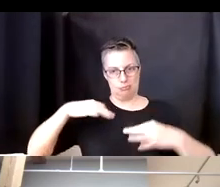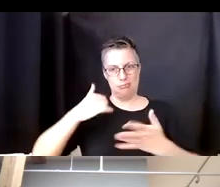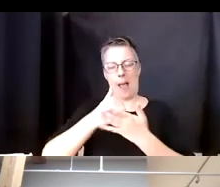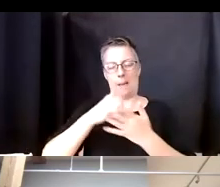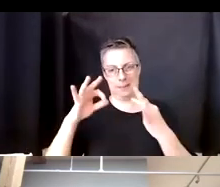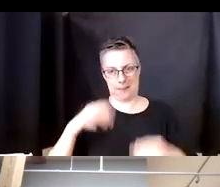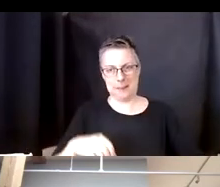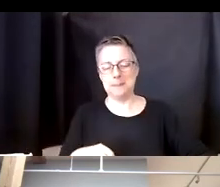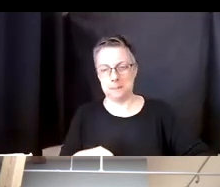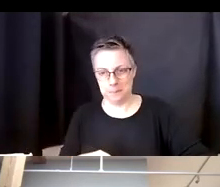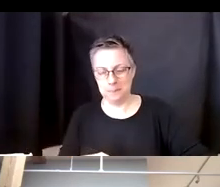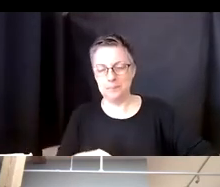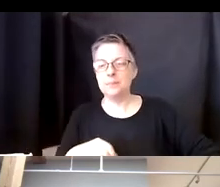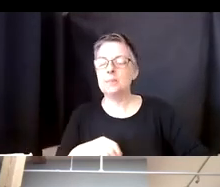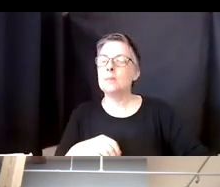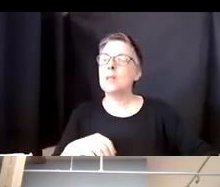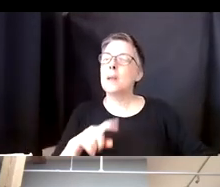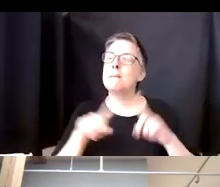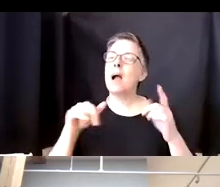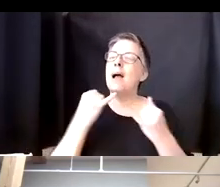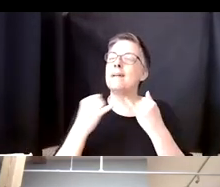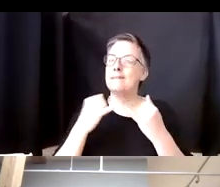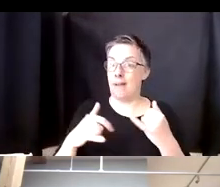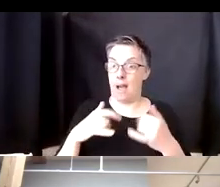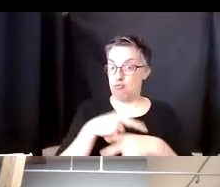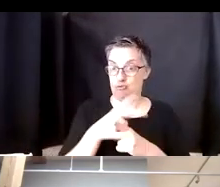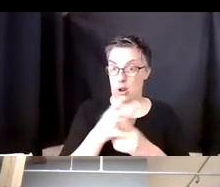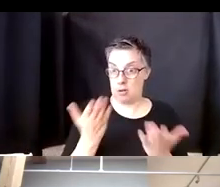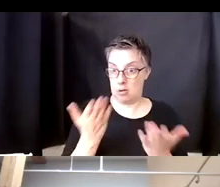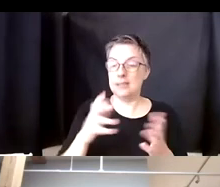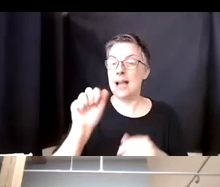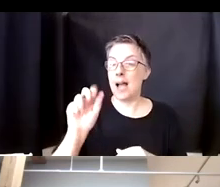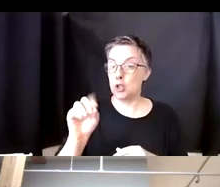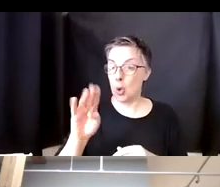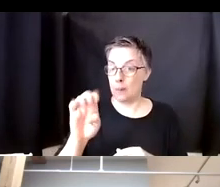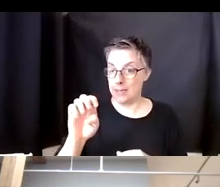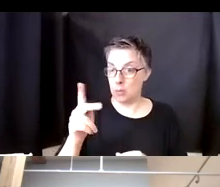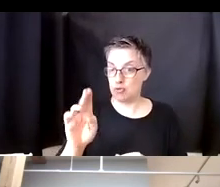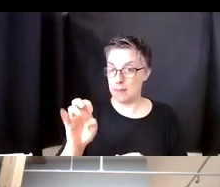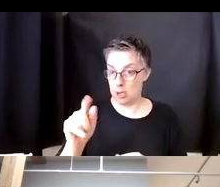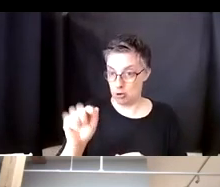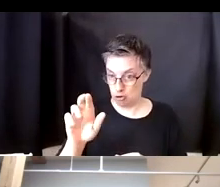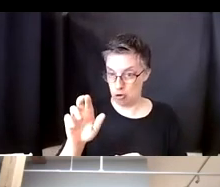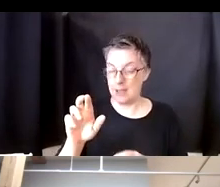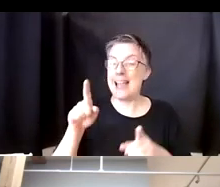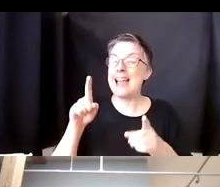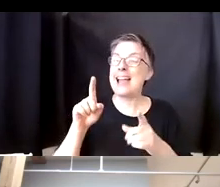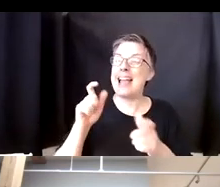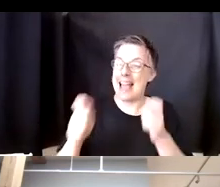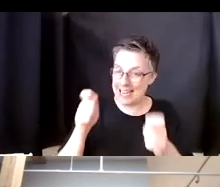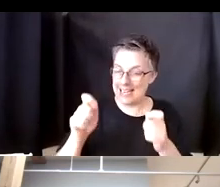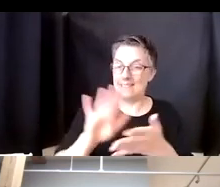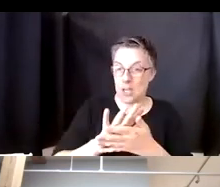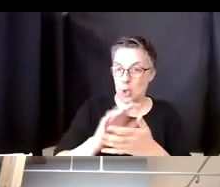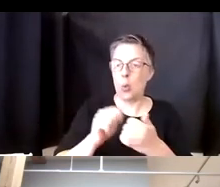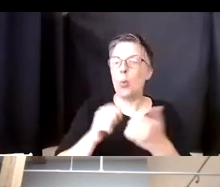through it. But what our final product ended up is an Adobe Premiere edited video with burned in